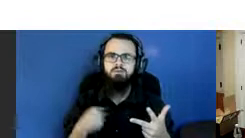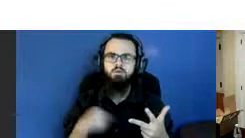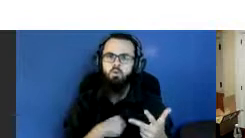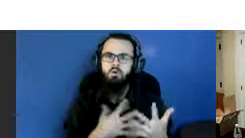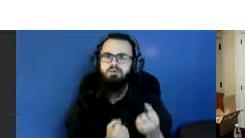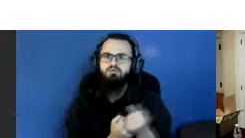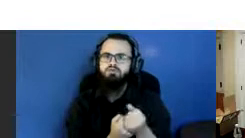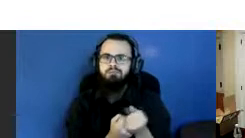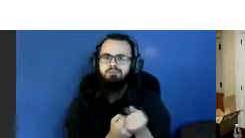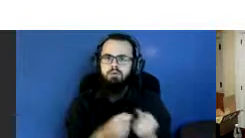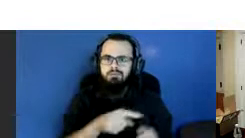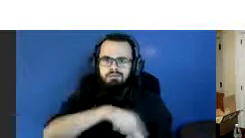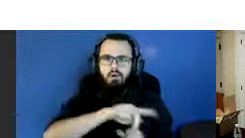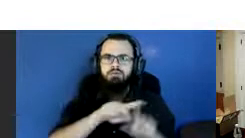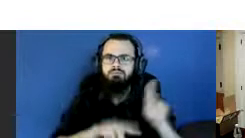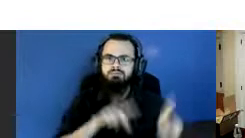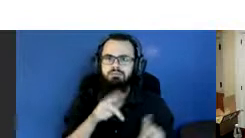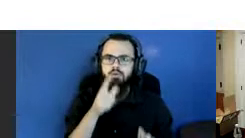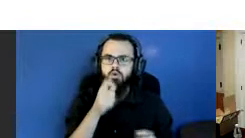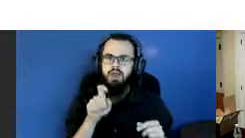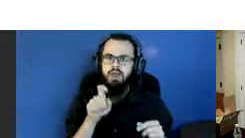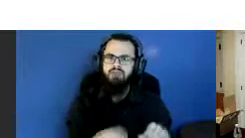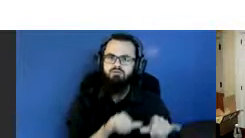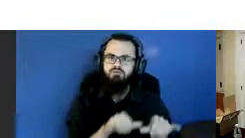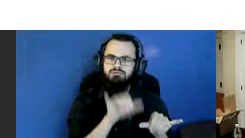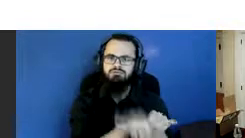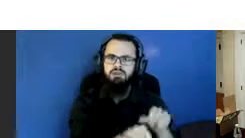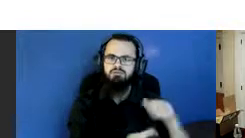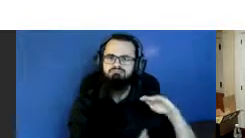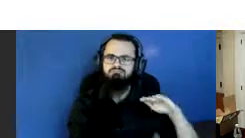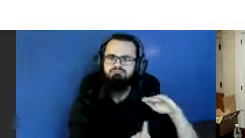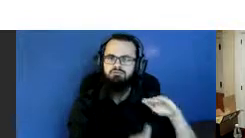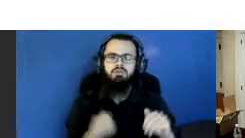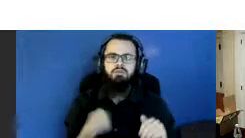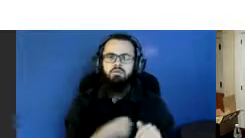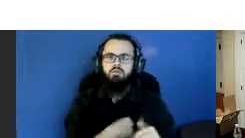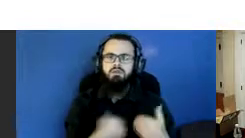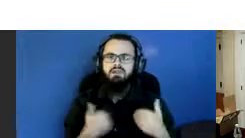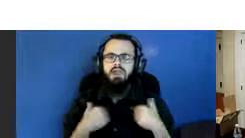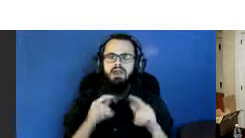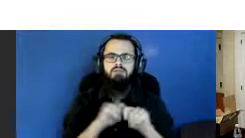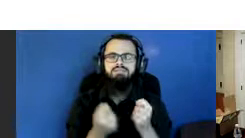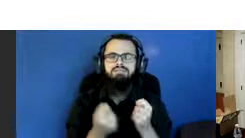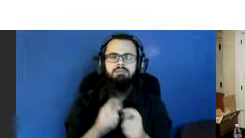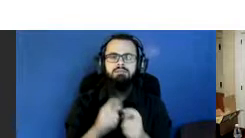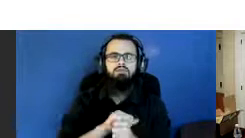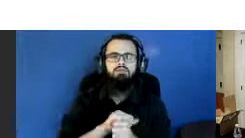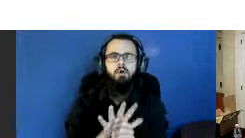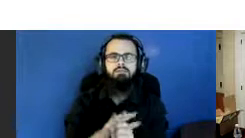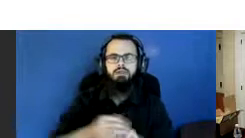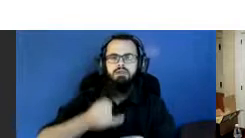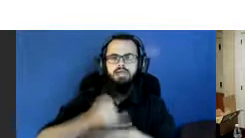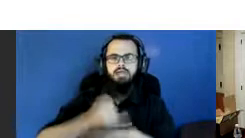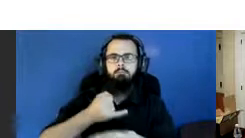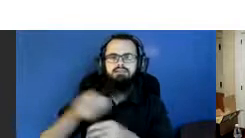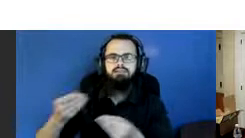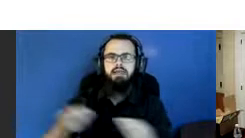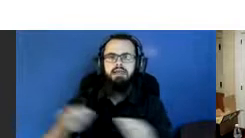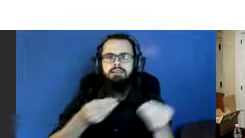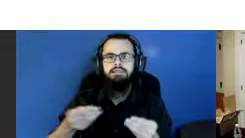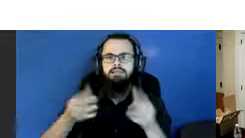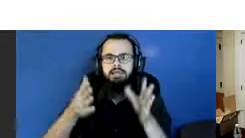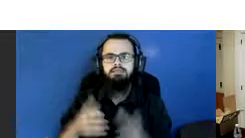services that they may need. And so we have a team of COVID campus liaisons that will work with each COVID positive